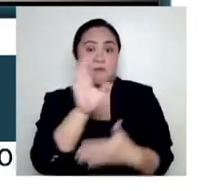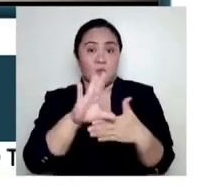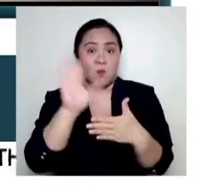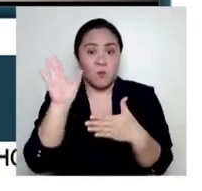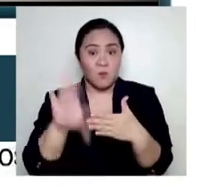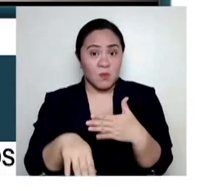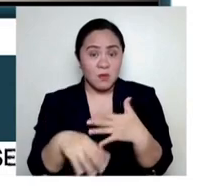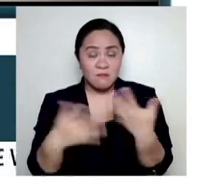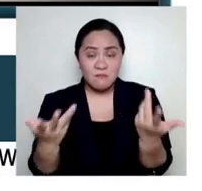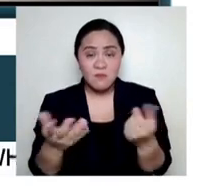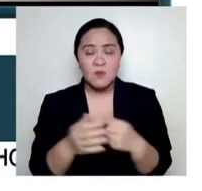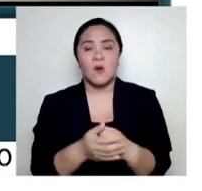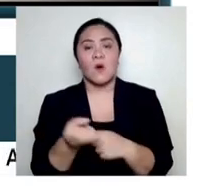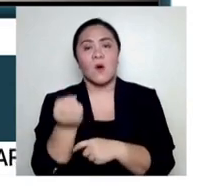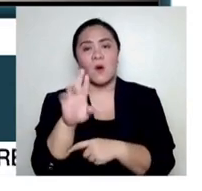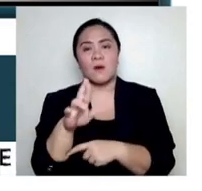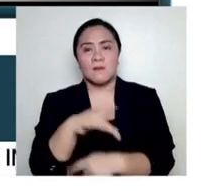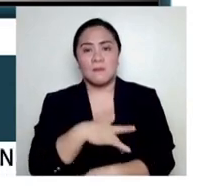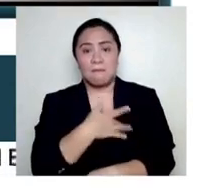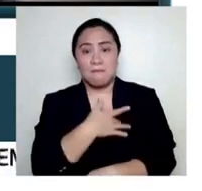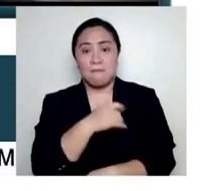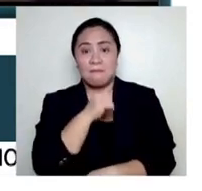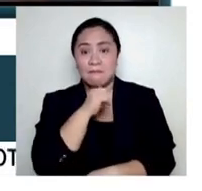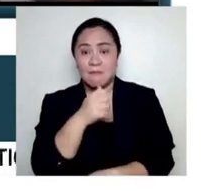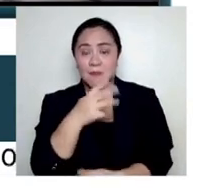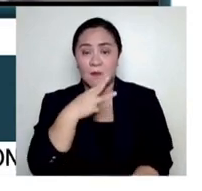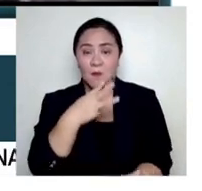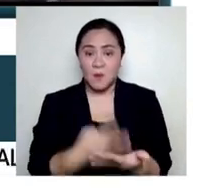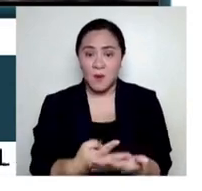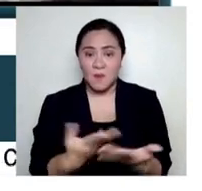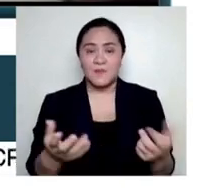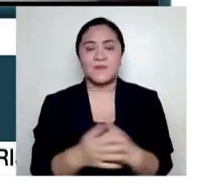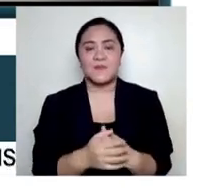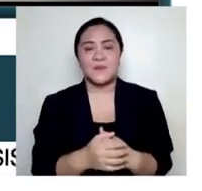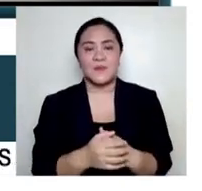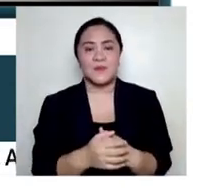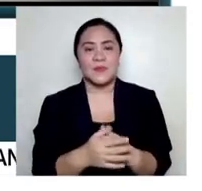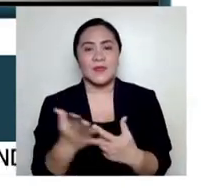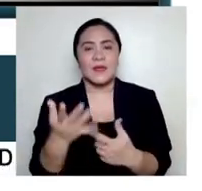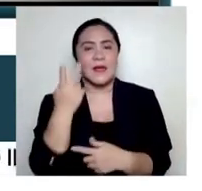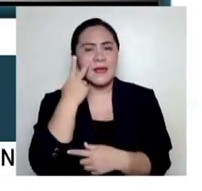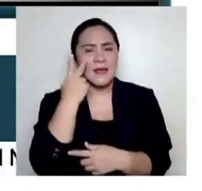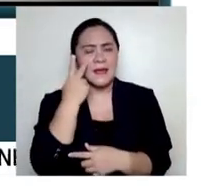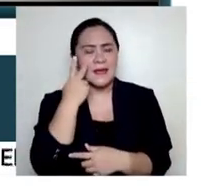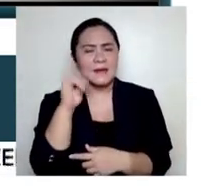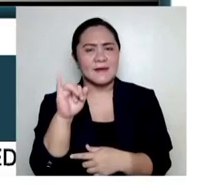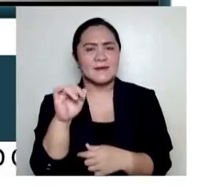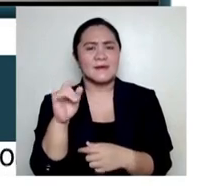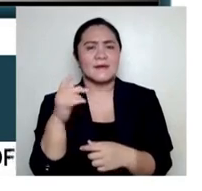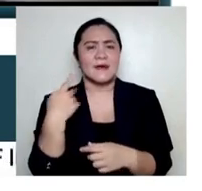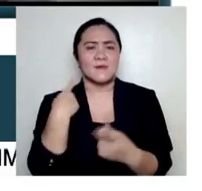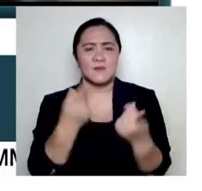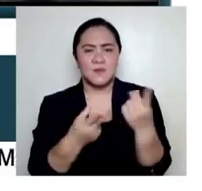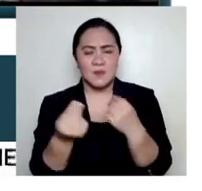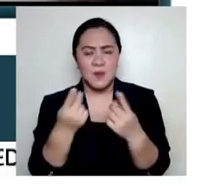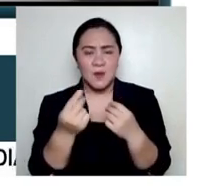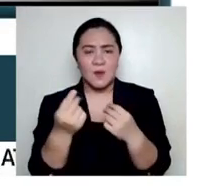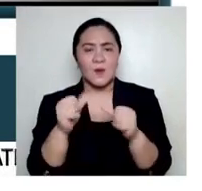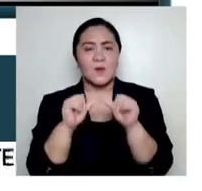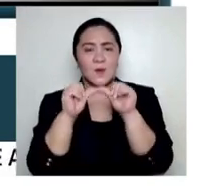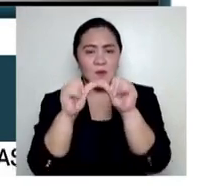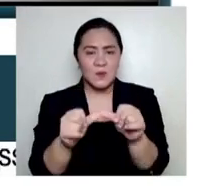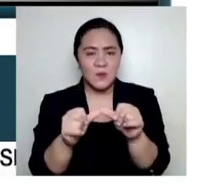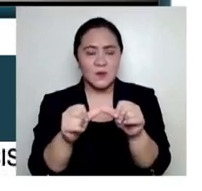not, feeling unwell, so you know that you do have to be able to continue on wearing your face